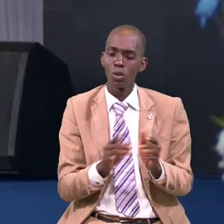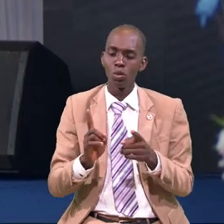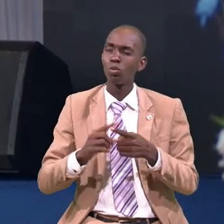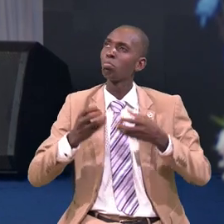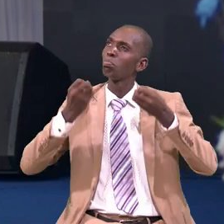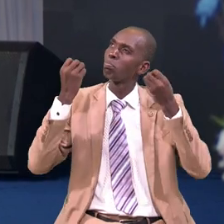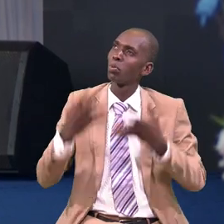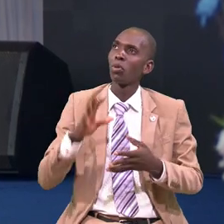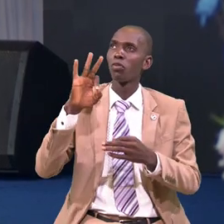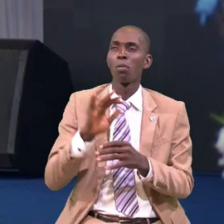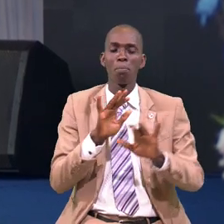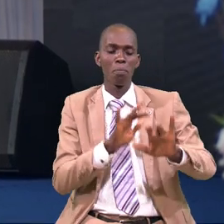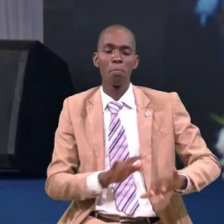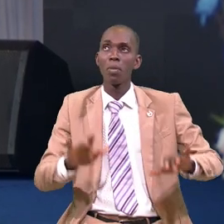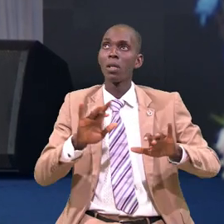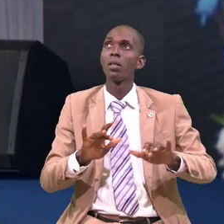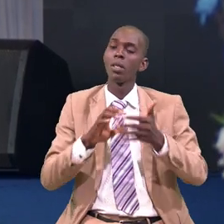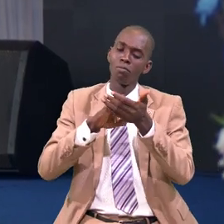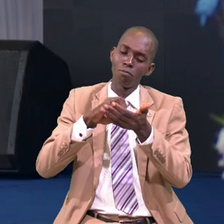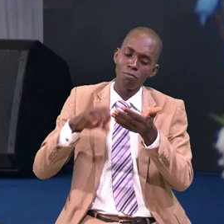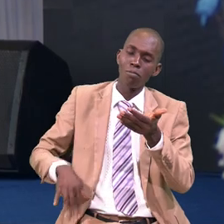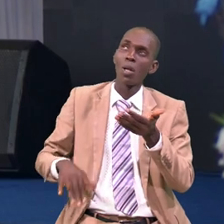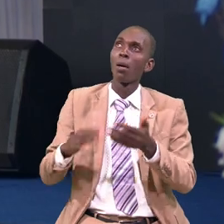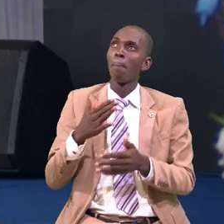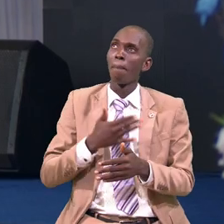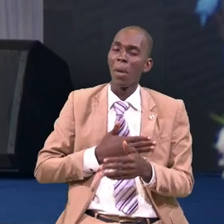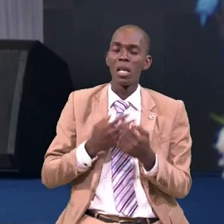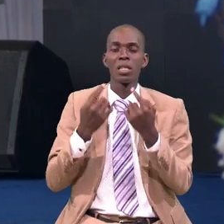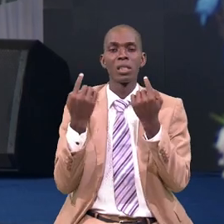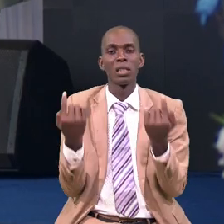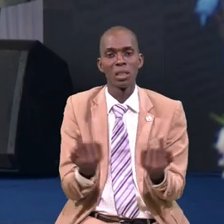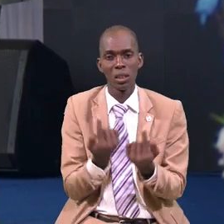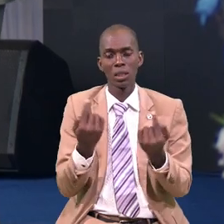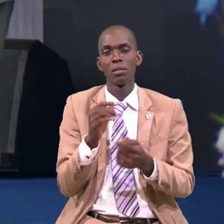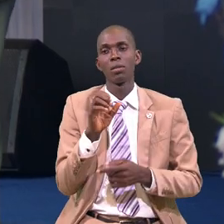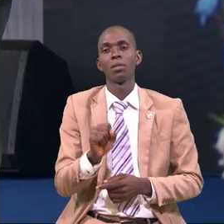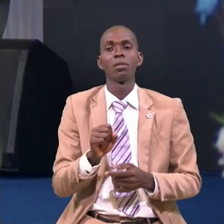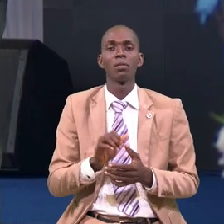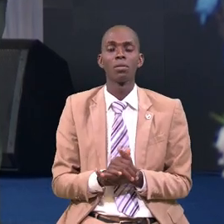mercies. It says, blot out my transgressions.